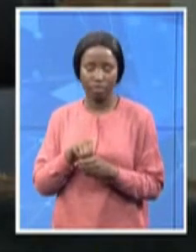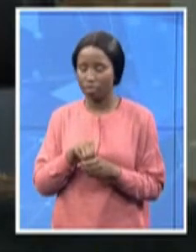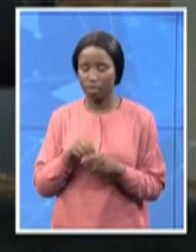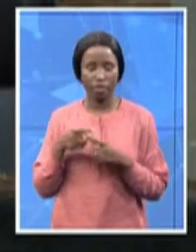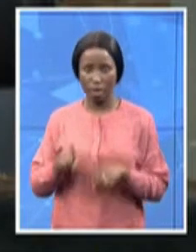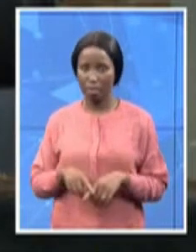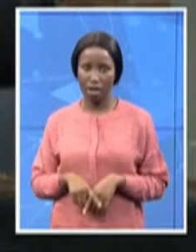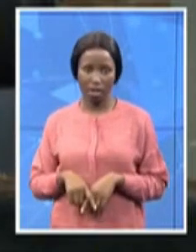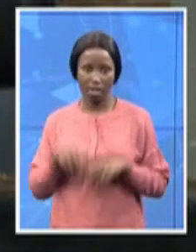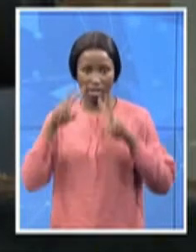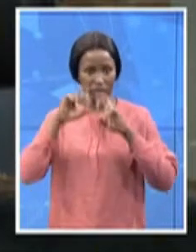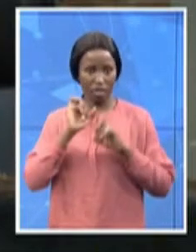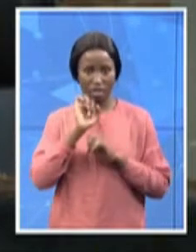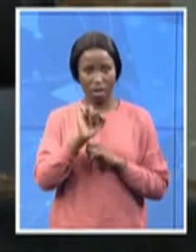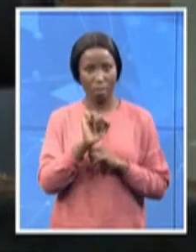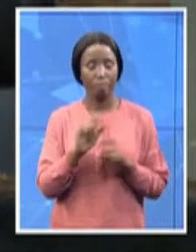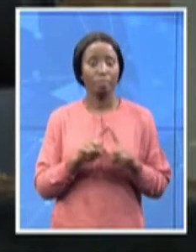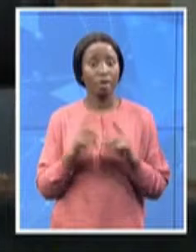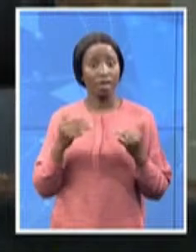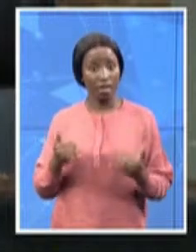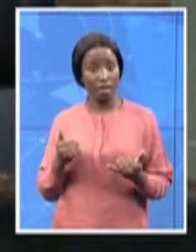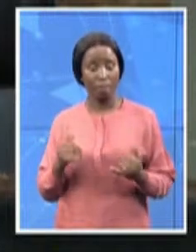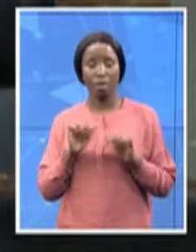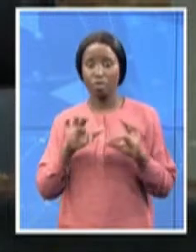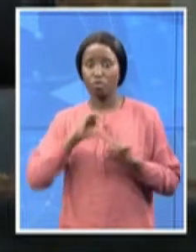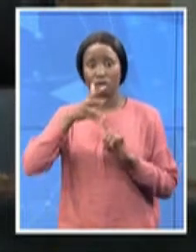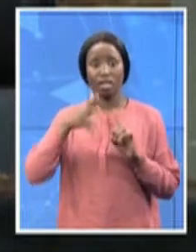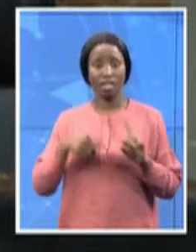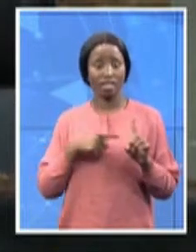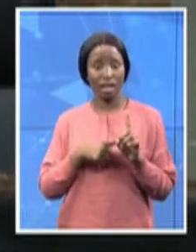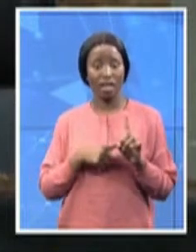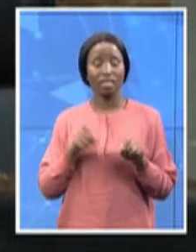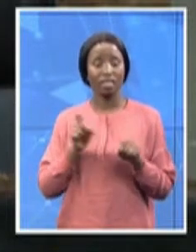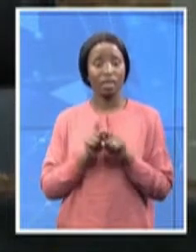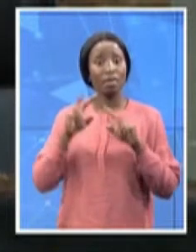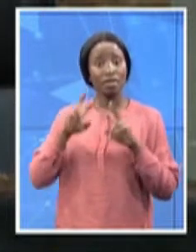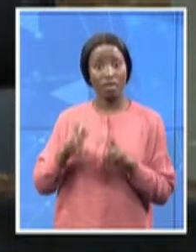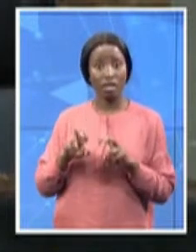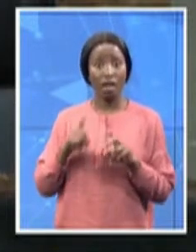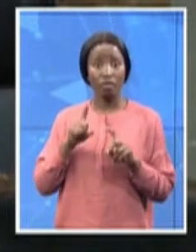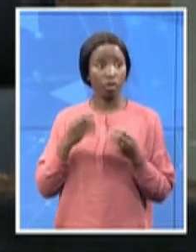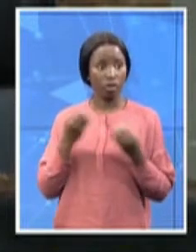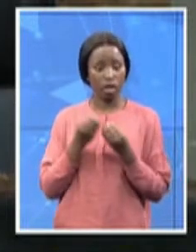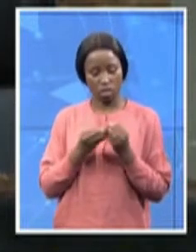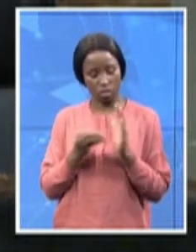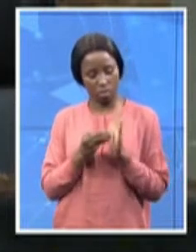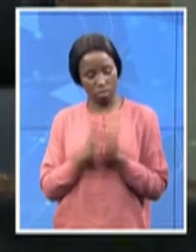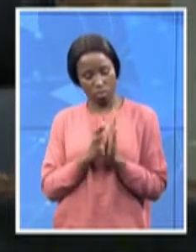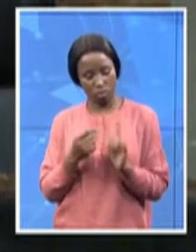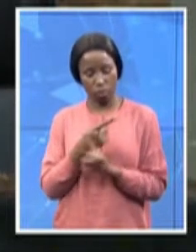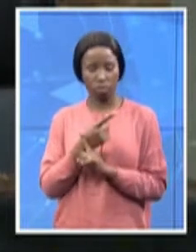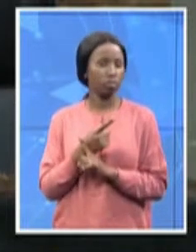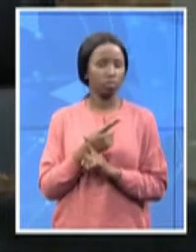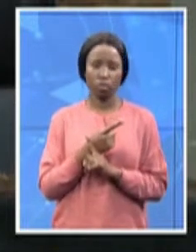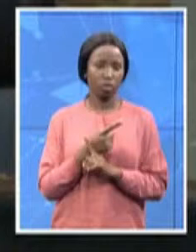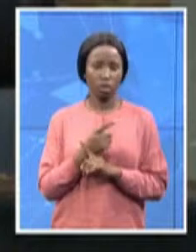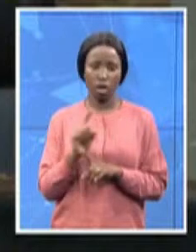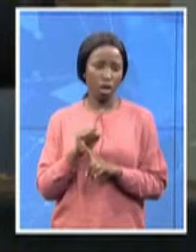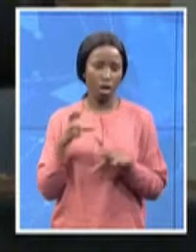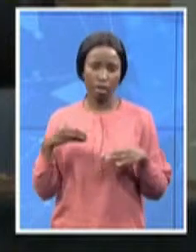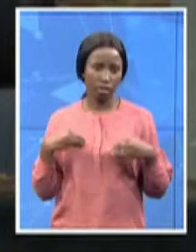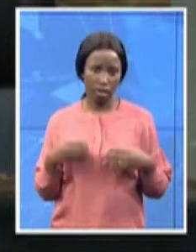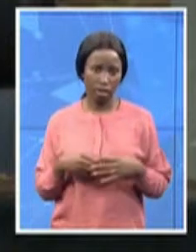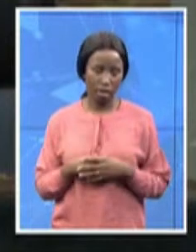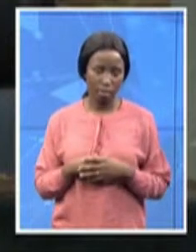Public Protector to investigate a matter that was not covered by the complaints which gave her the jurisdiction